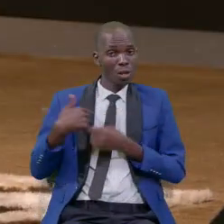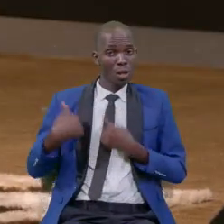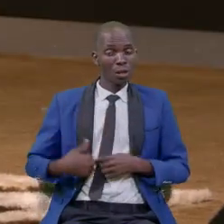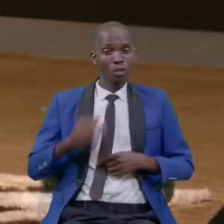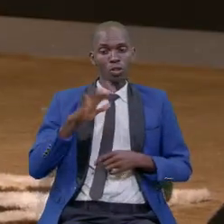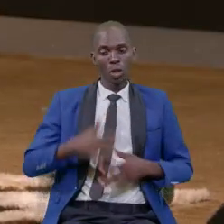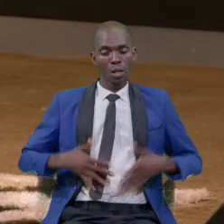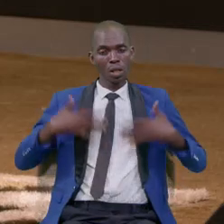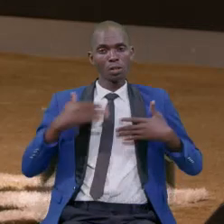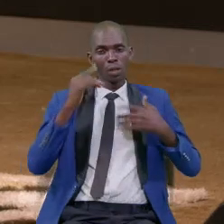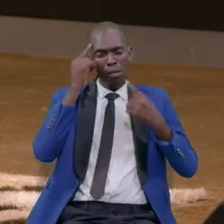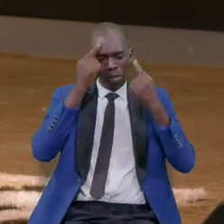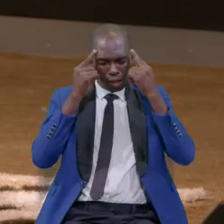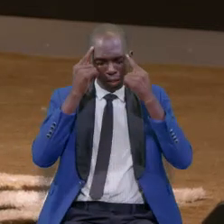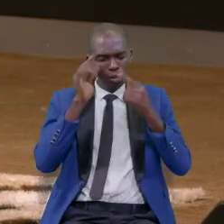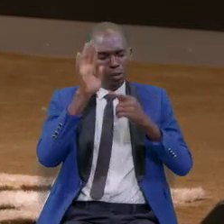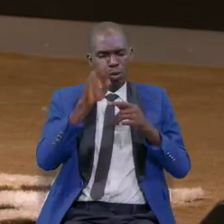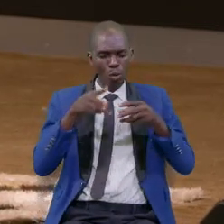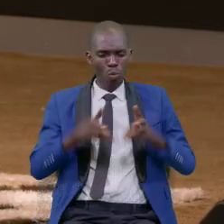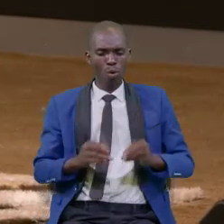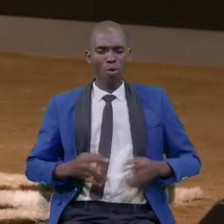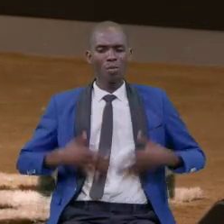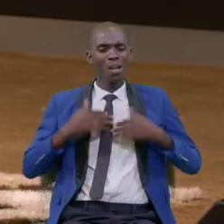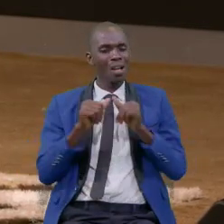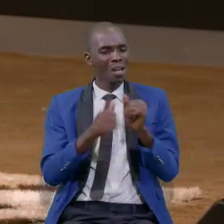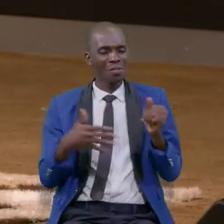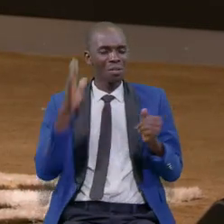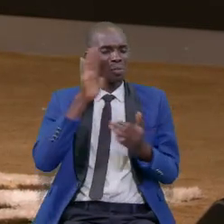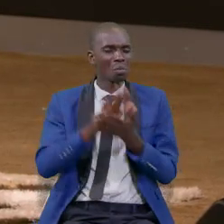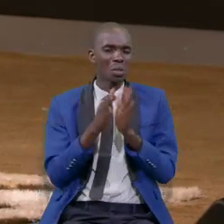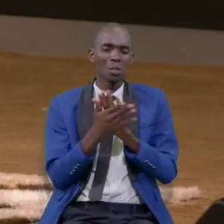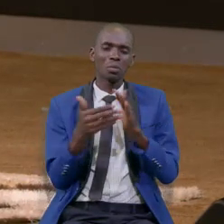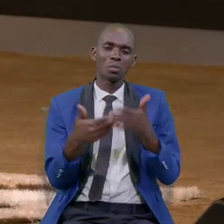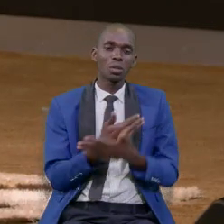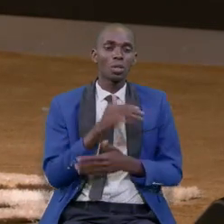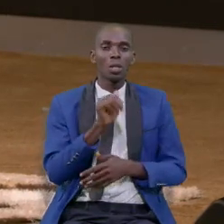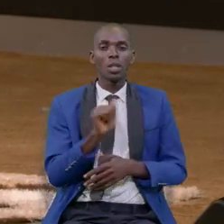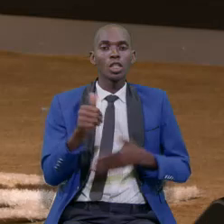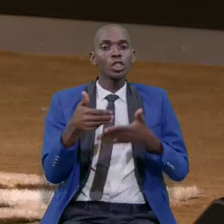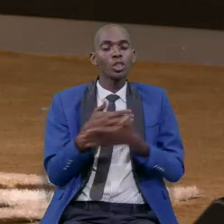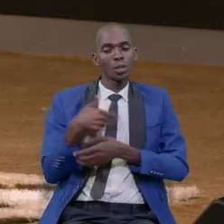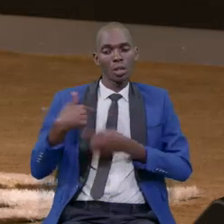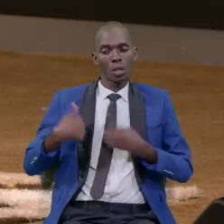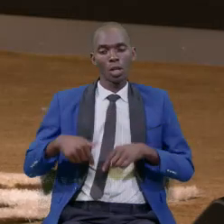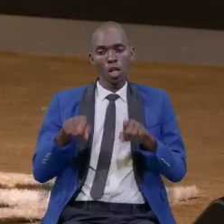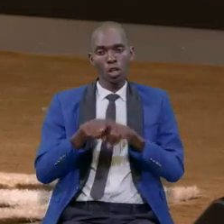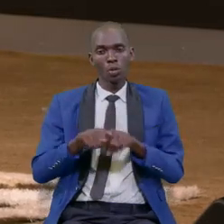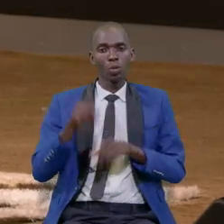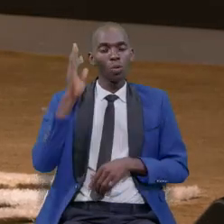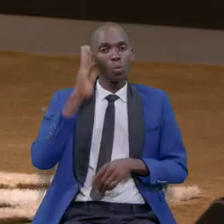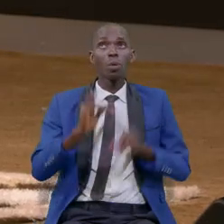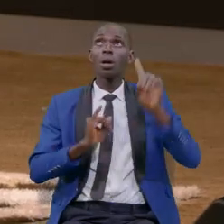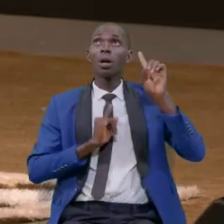your thoughts, your disposition, everything will be new. A new heart also will I give you, and a